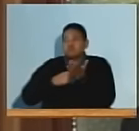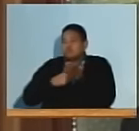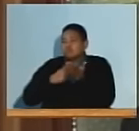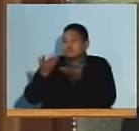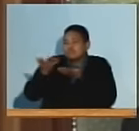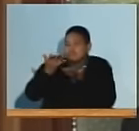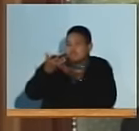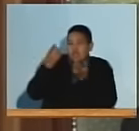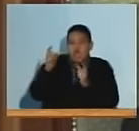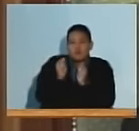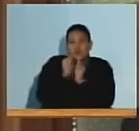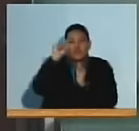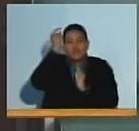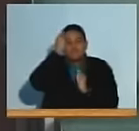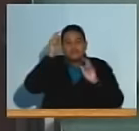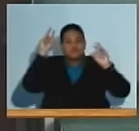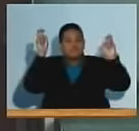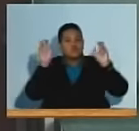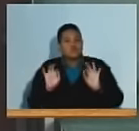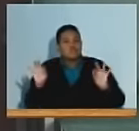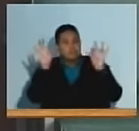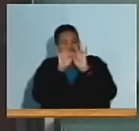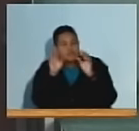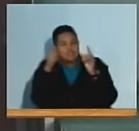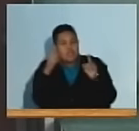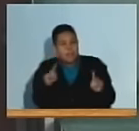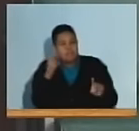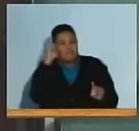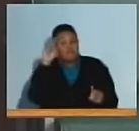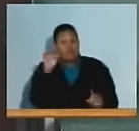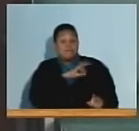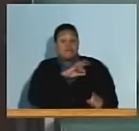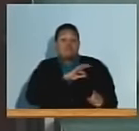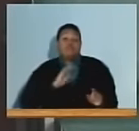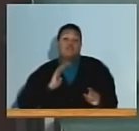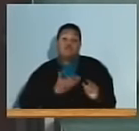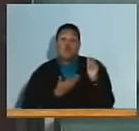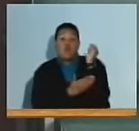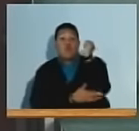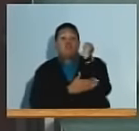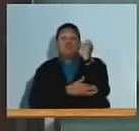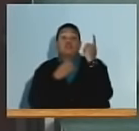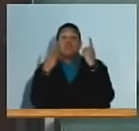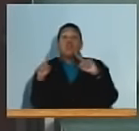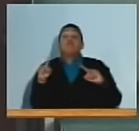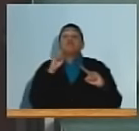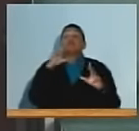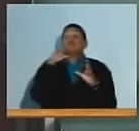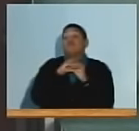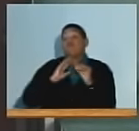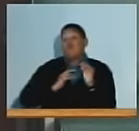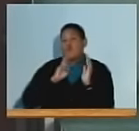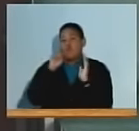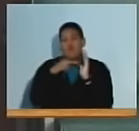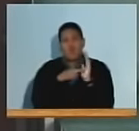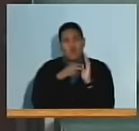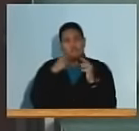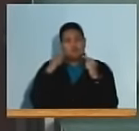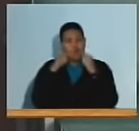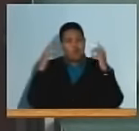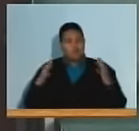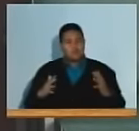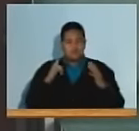government on matters of importance and for the benefit of our country, and to play our role as